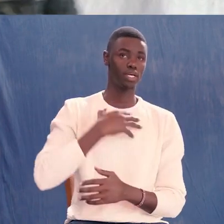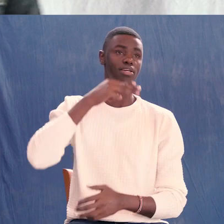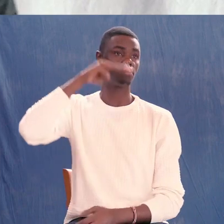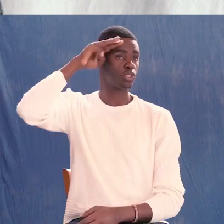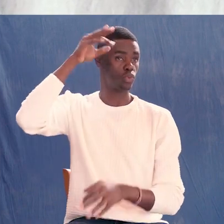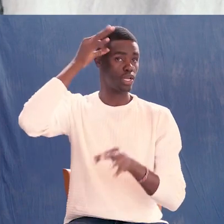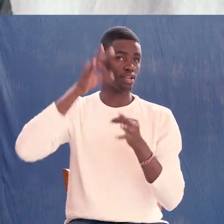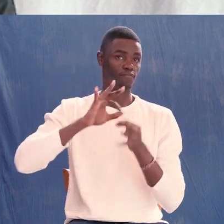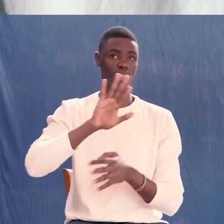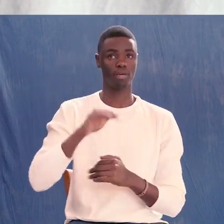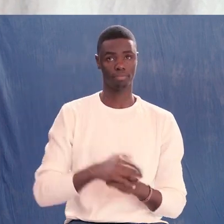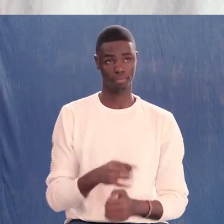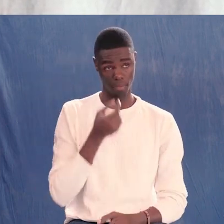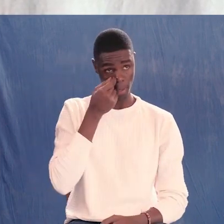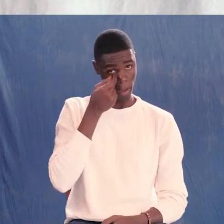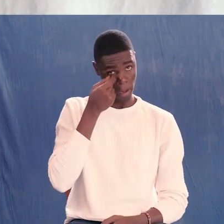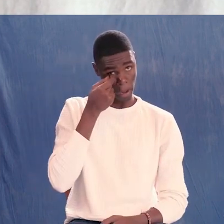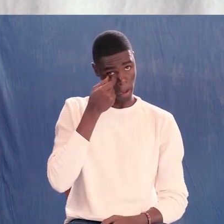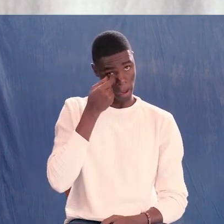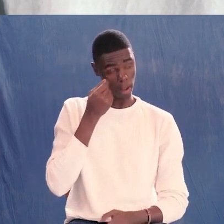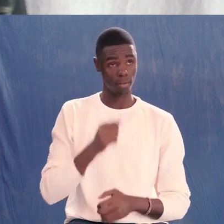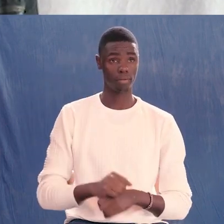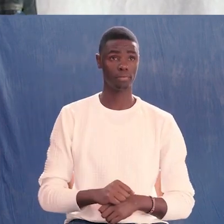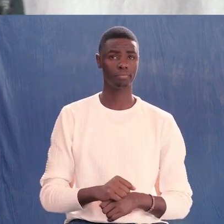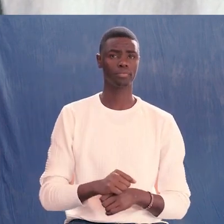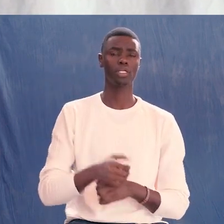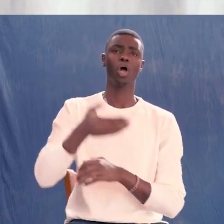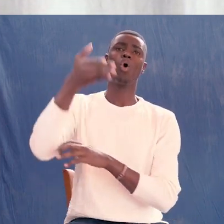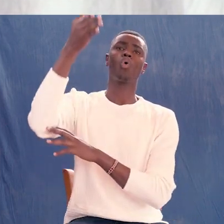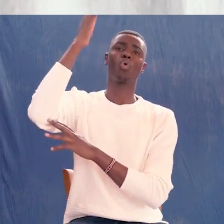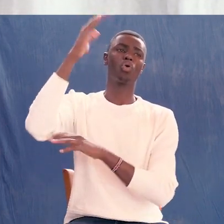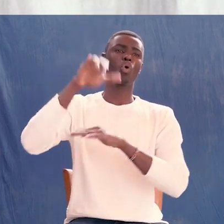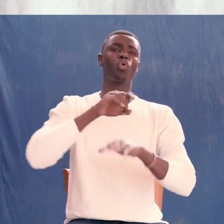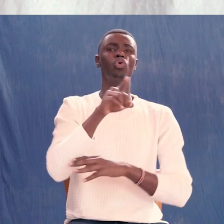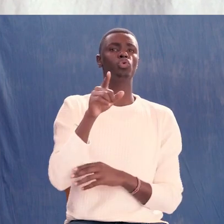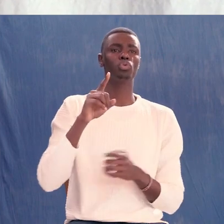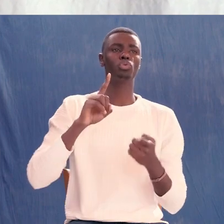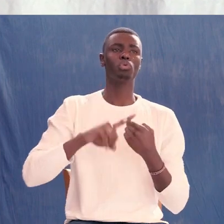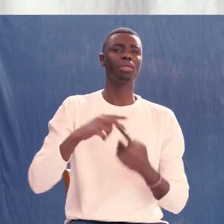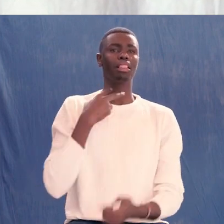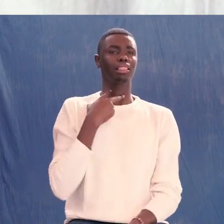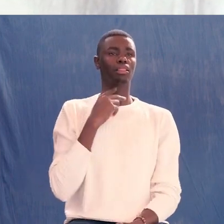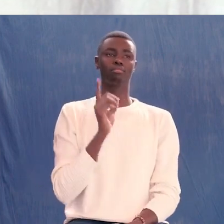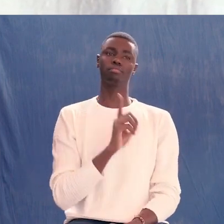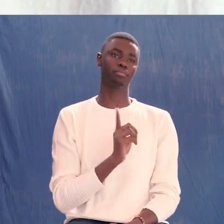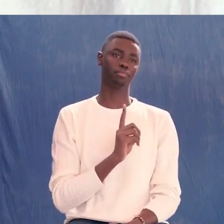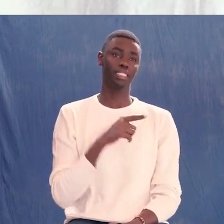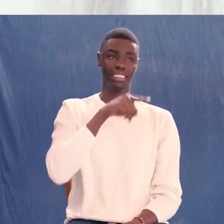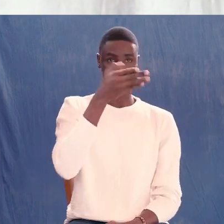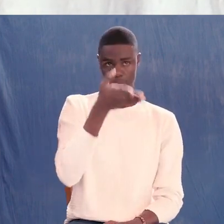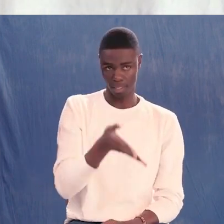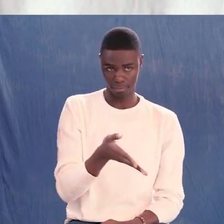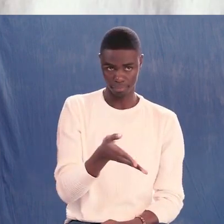your faith. You can bank that. That God hasn't called you to be stagnant and maybe you might be here